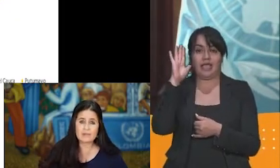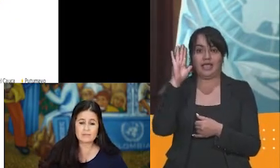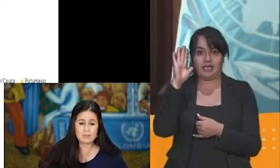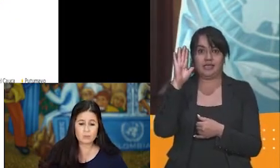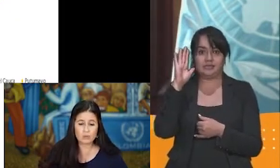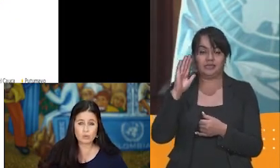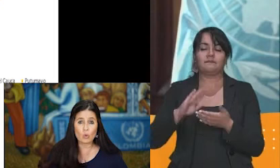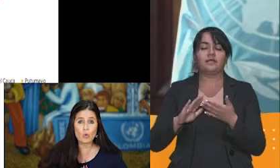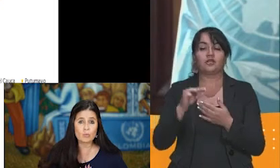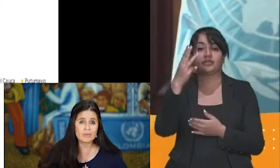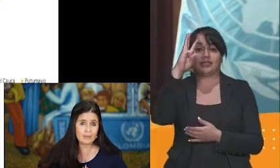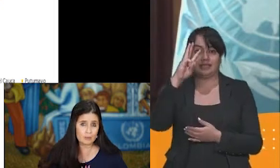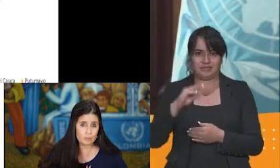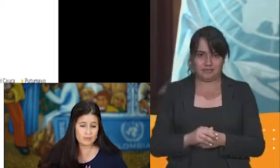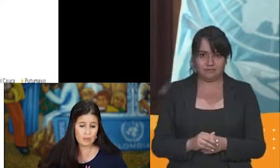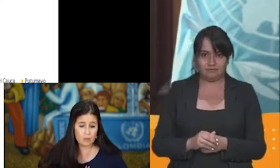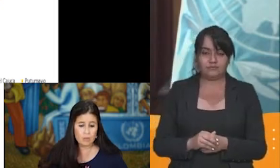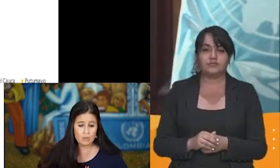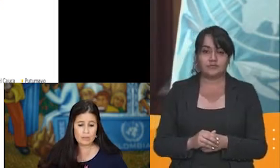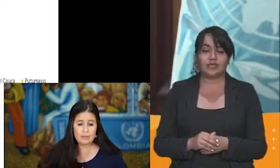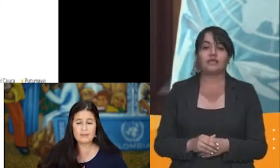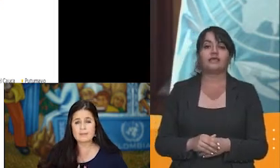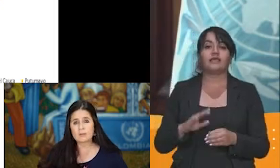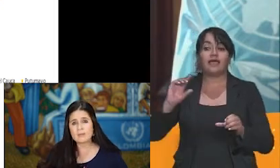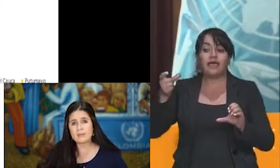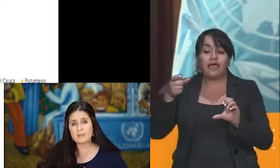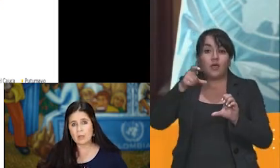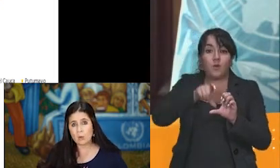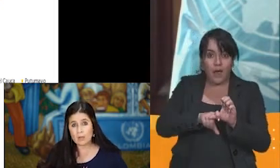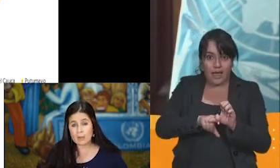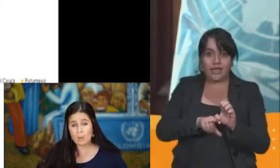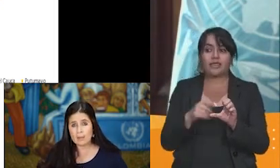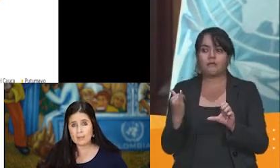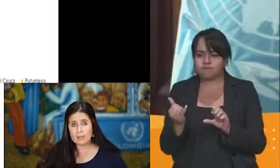one more than last year. Entering this in La